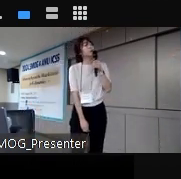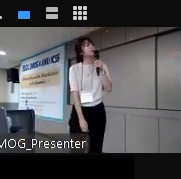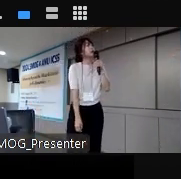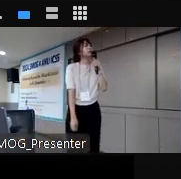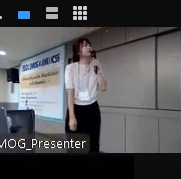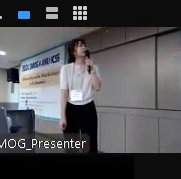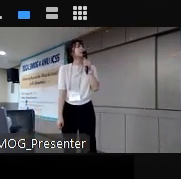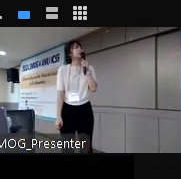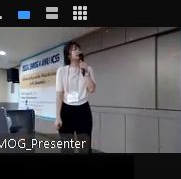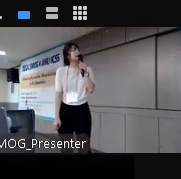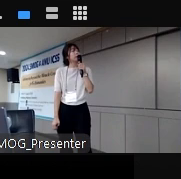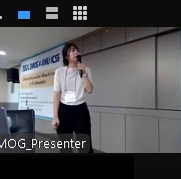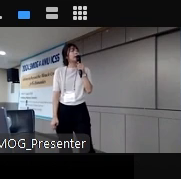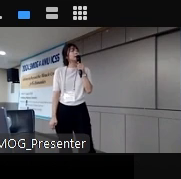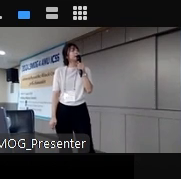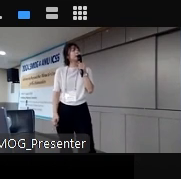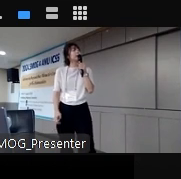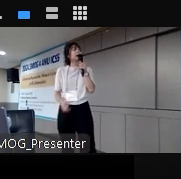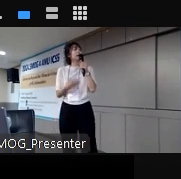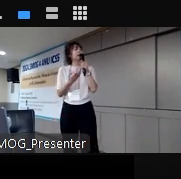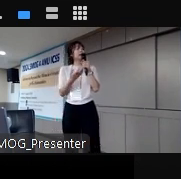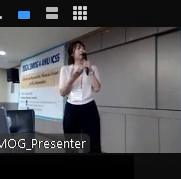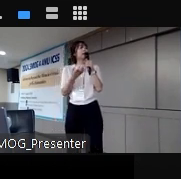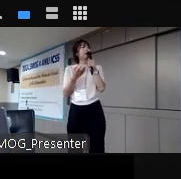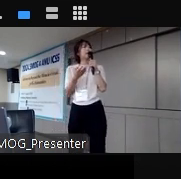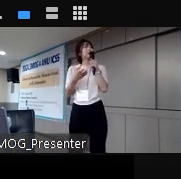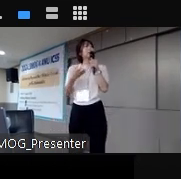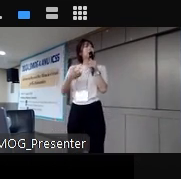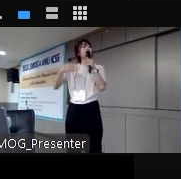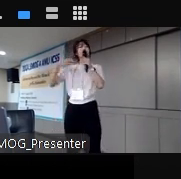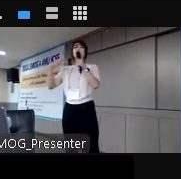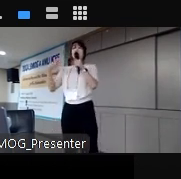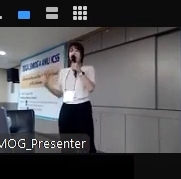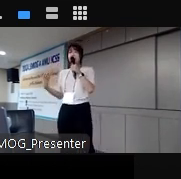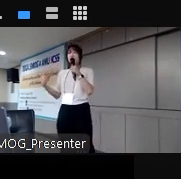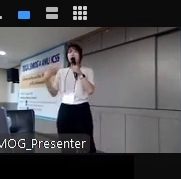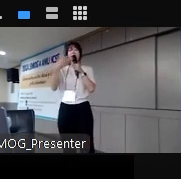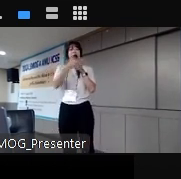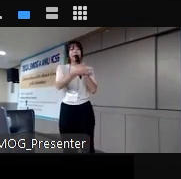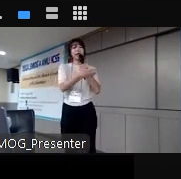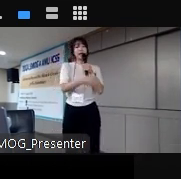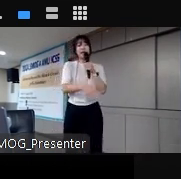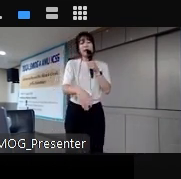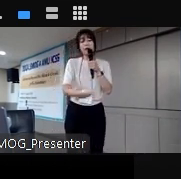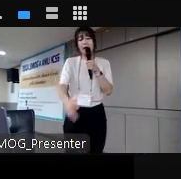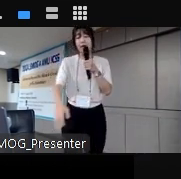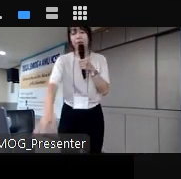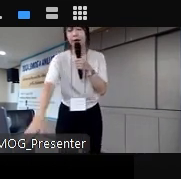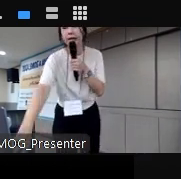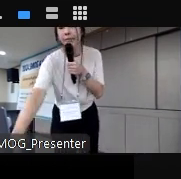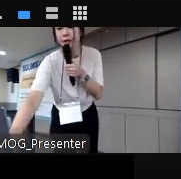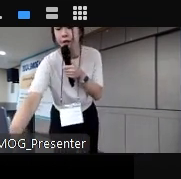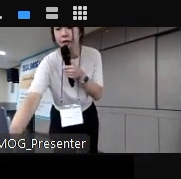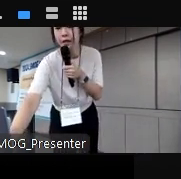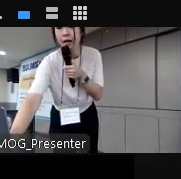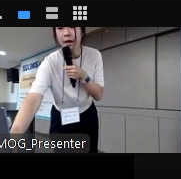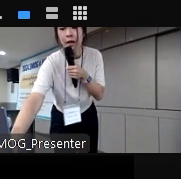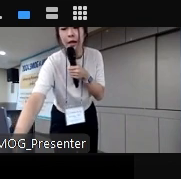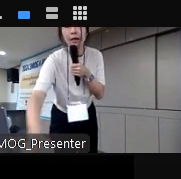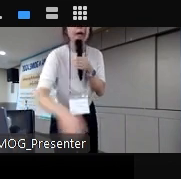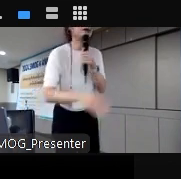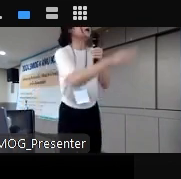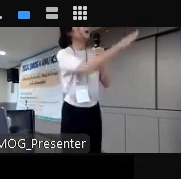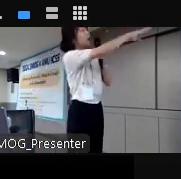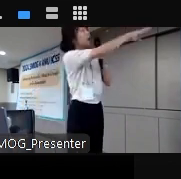So the consequence is that we can explain why X locus appears both with antecedents and anaphoric expressions.